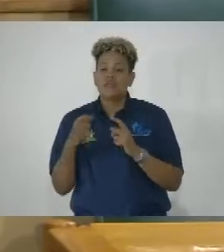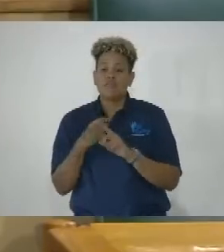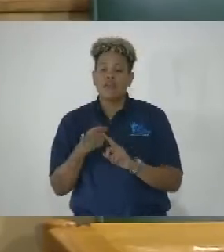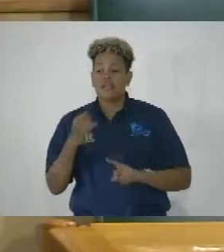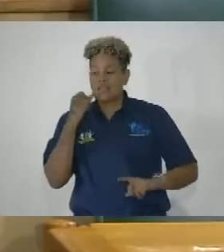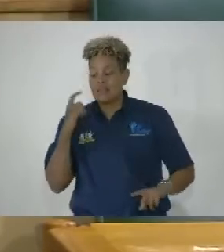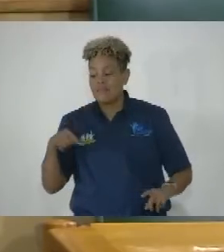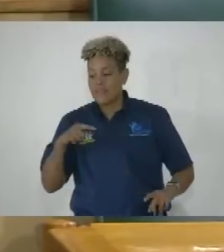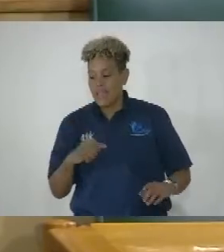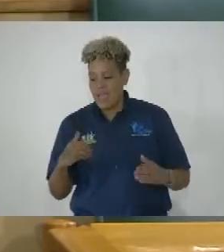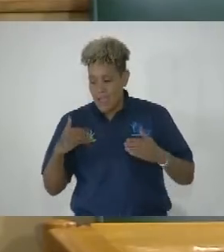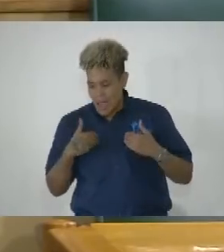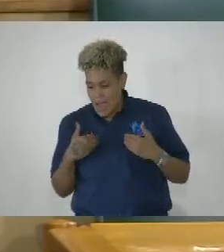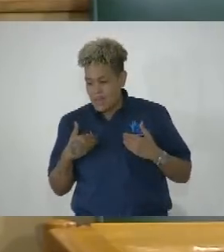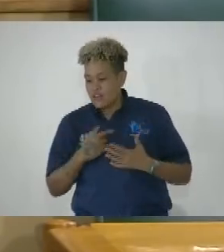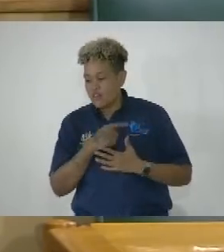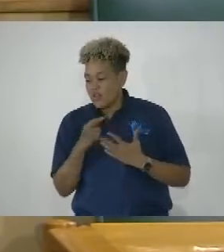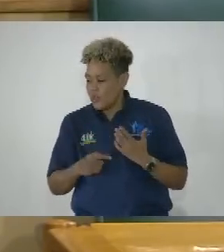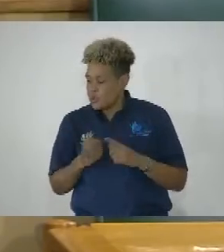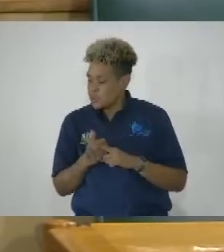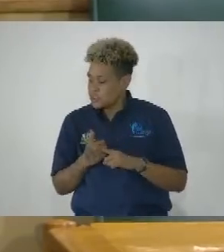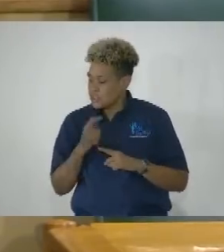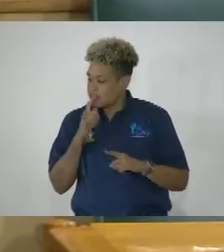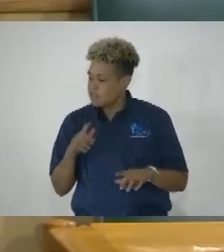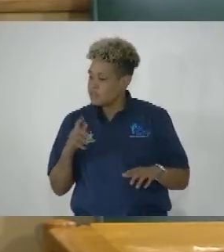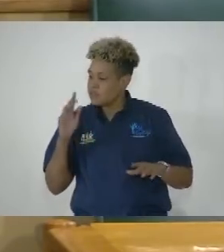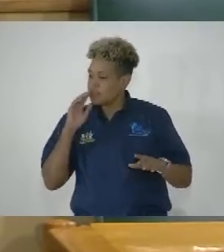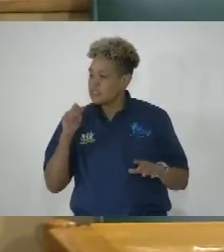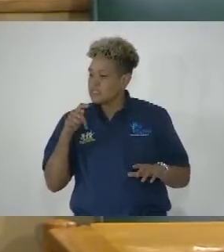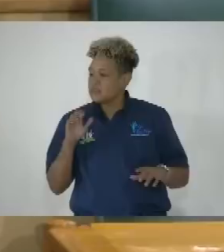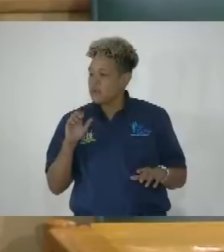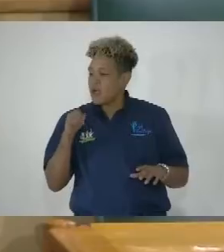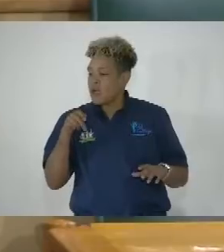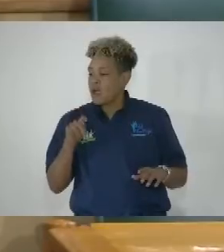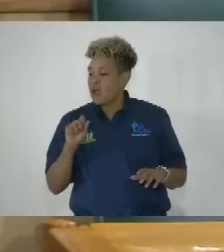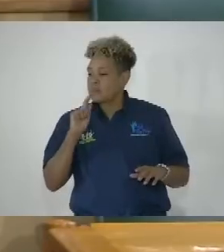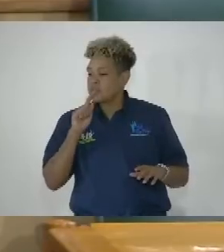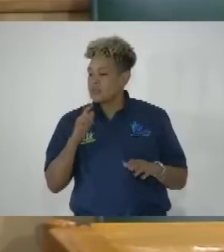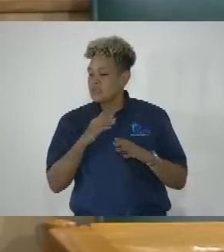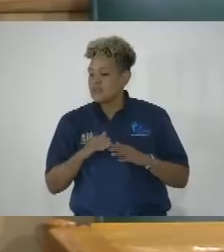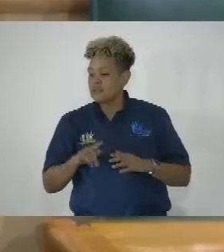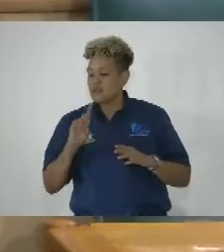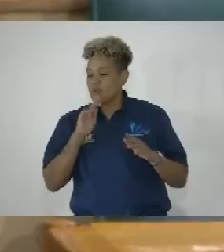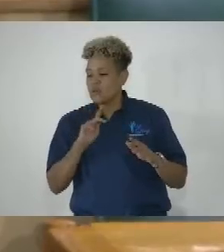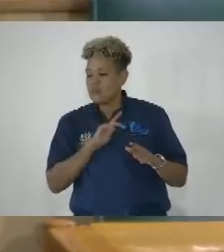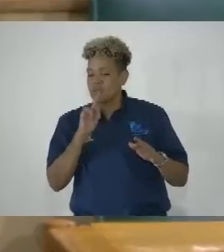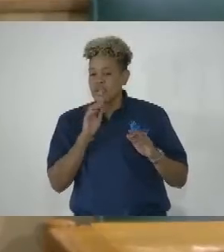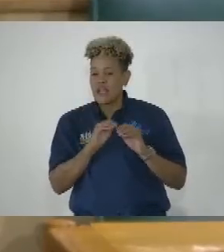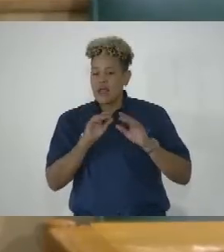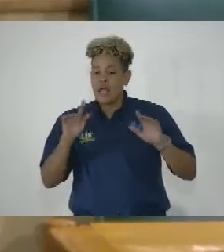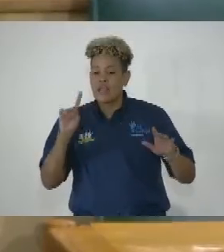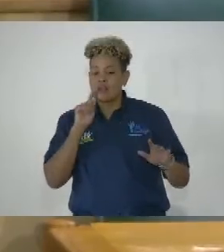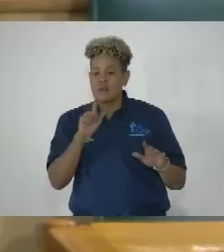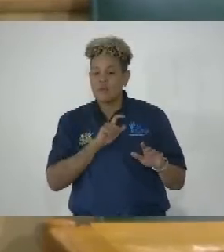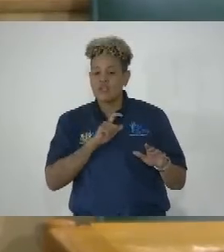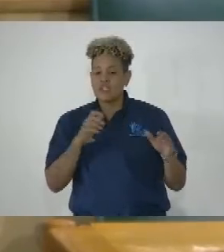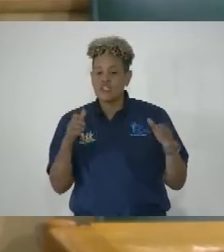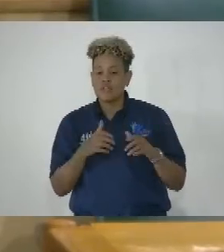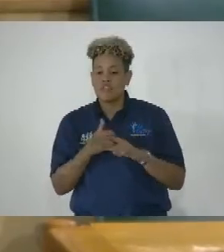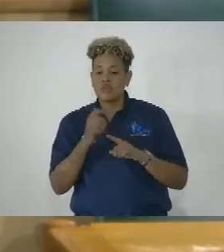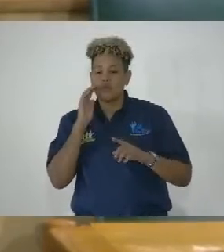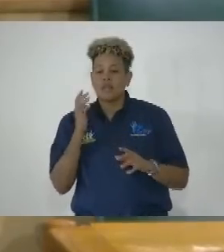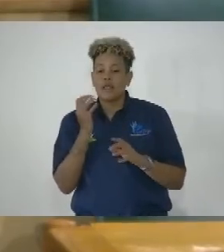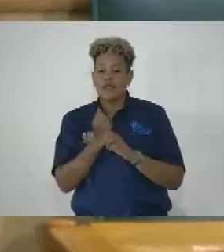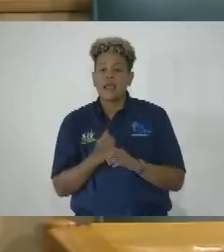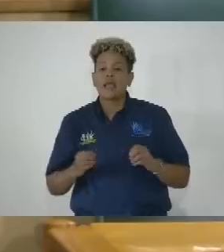they had those, if you took spec ops and divided those personnel and allocated them across the police divisions, you'd get